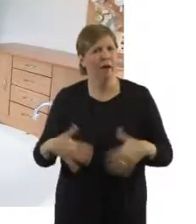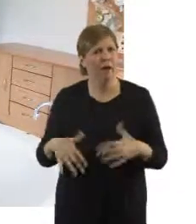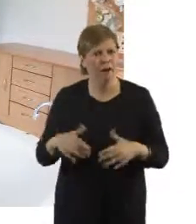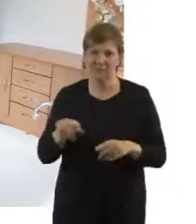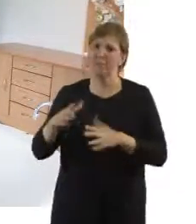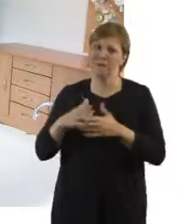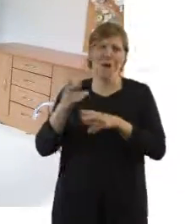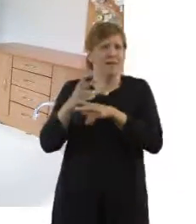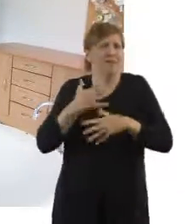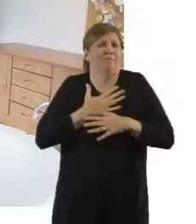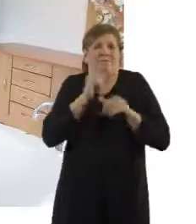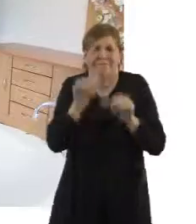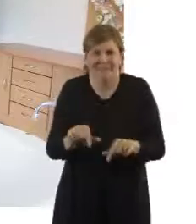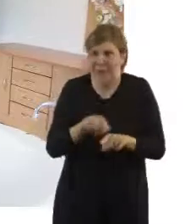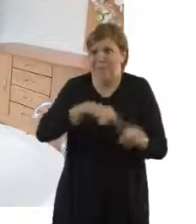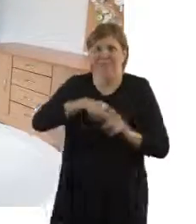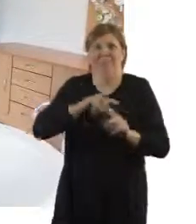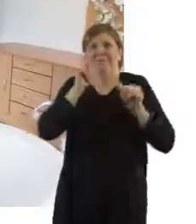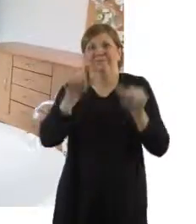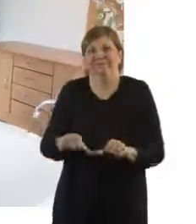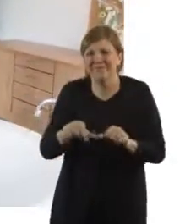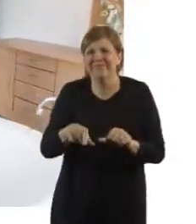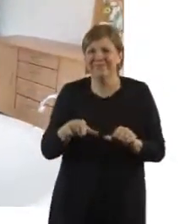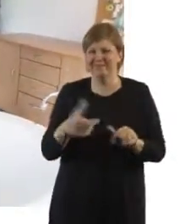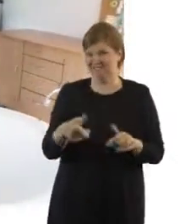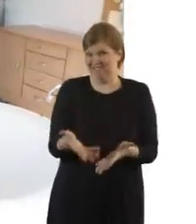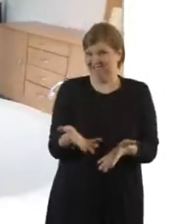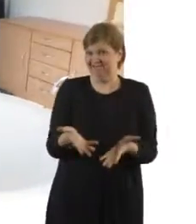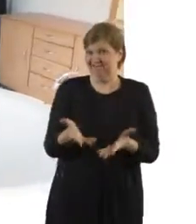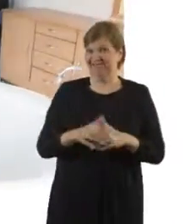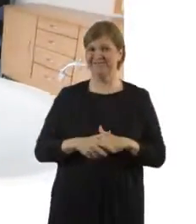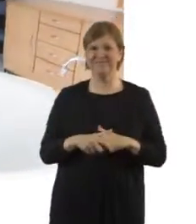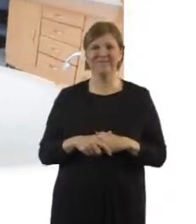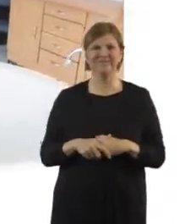women love it. Come and I'll show you a typical room now. Okay, thanks.